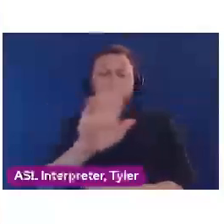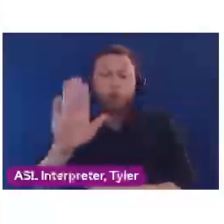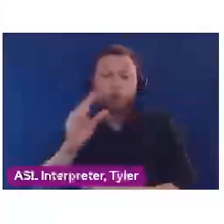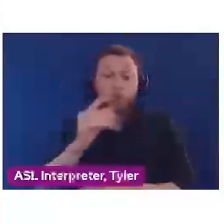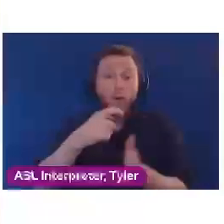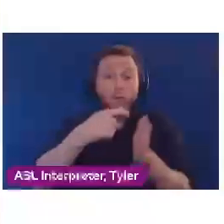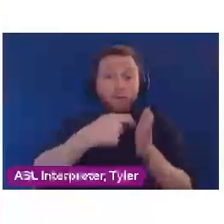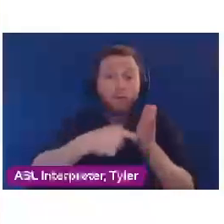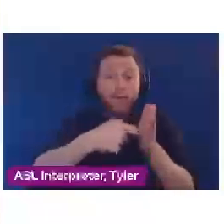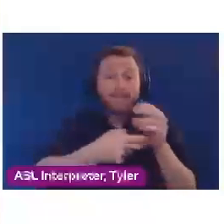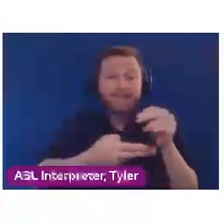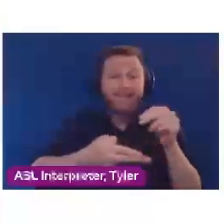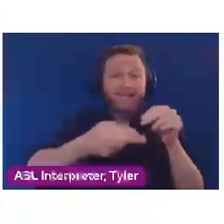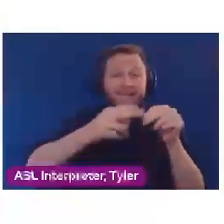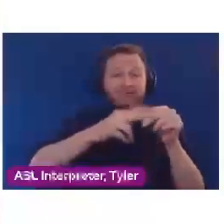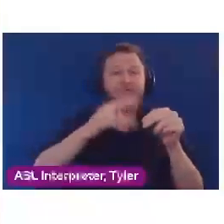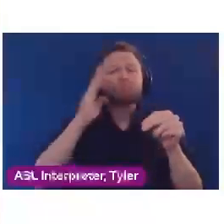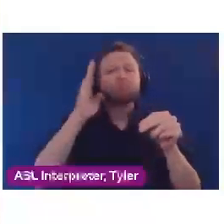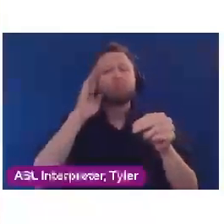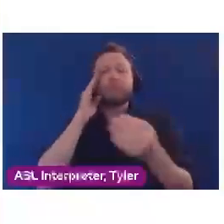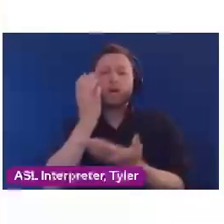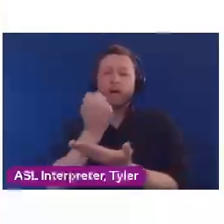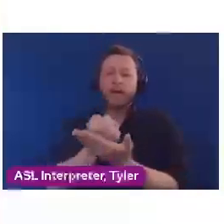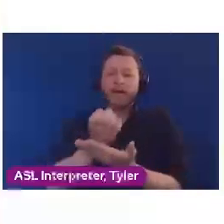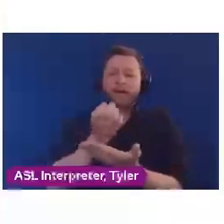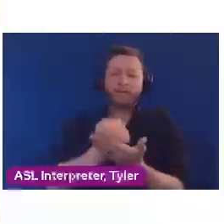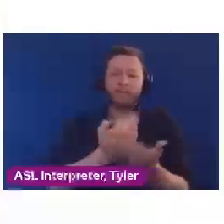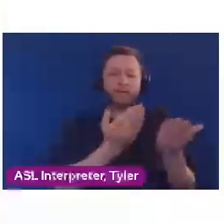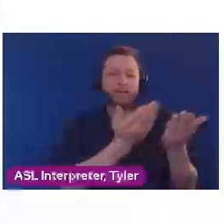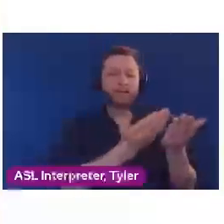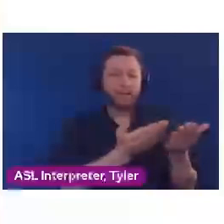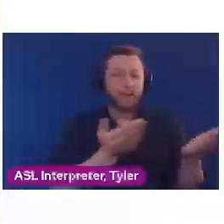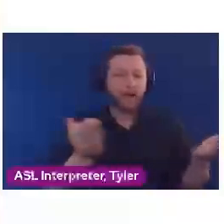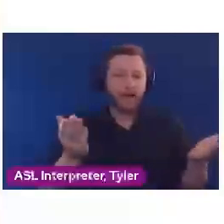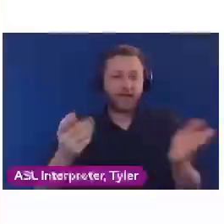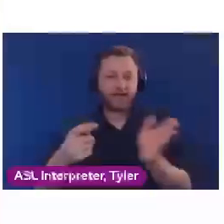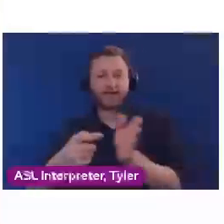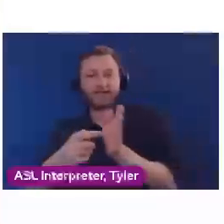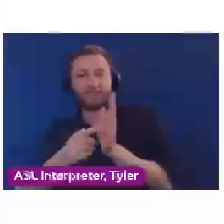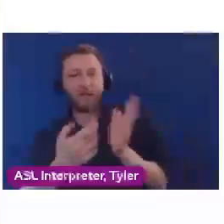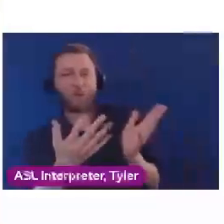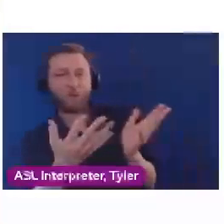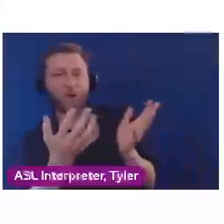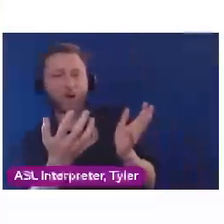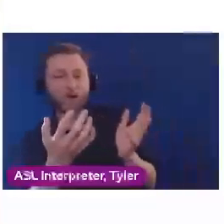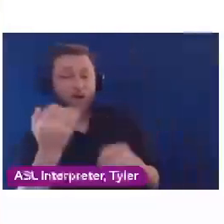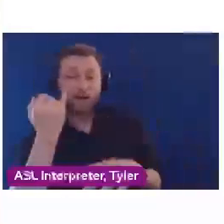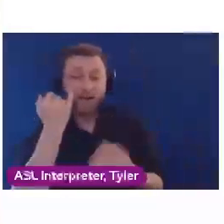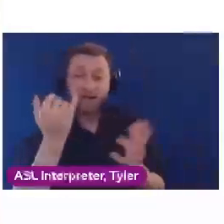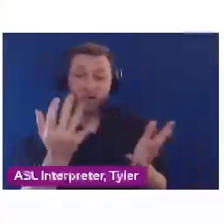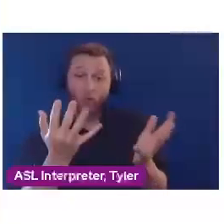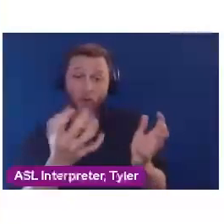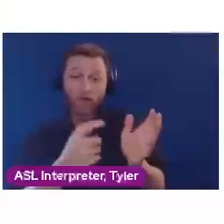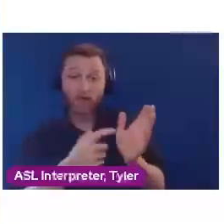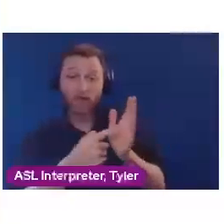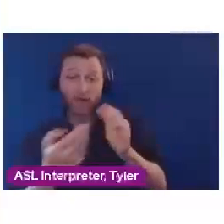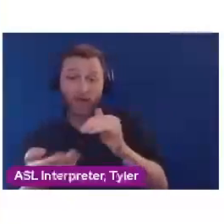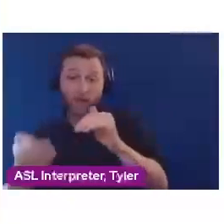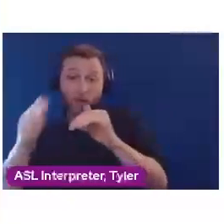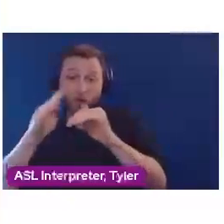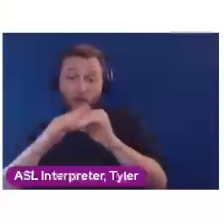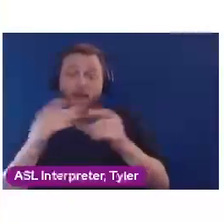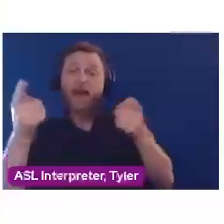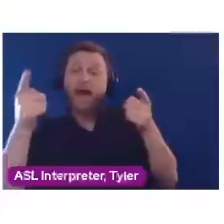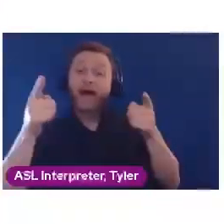you have these basic rules of supply and demand, right? And so if you have demand go up, that can make prices go up.